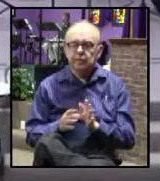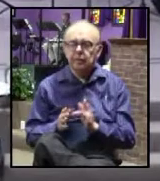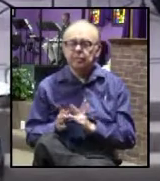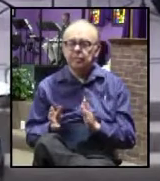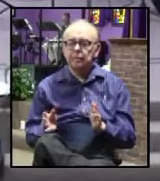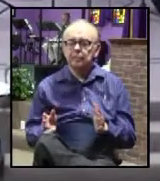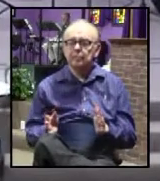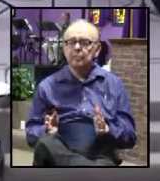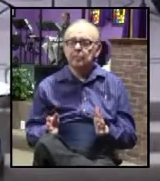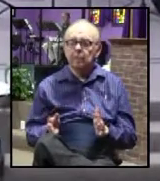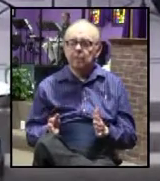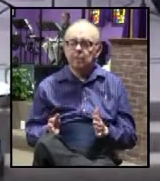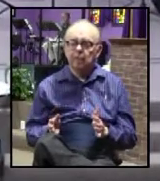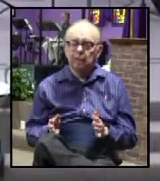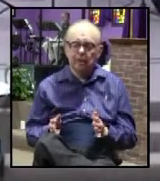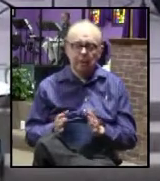Jesus.